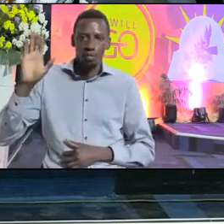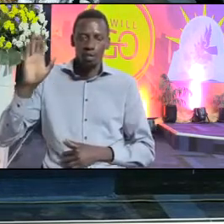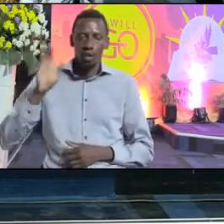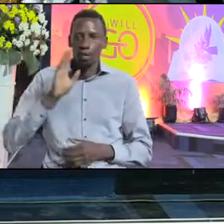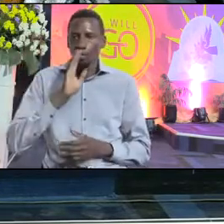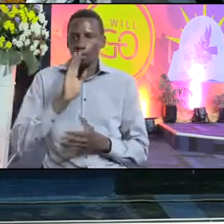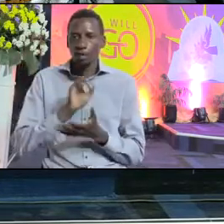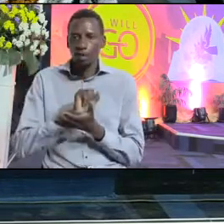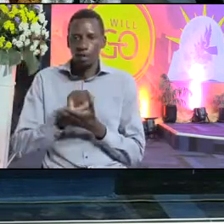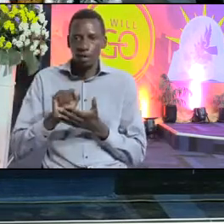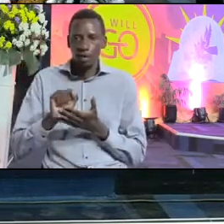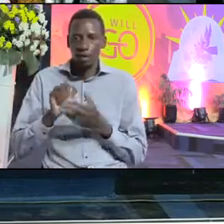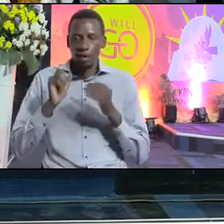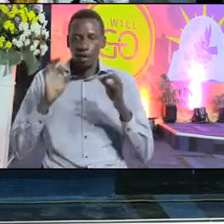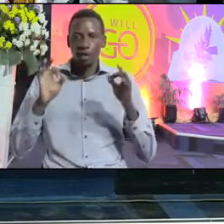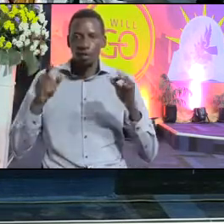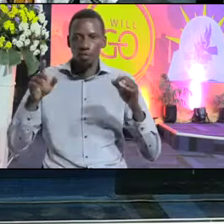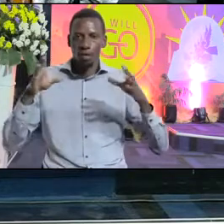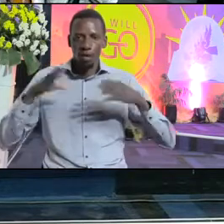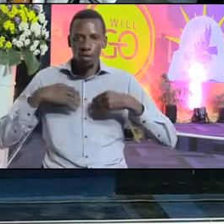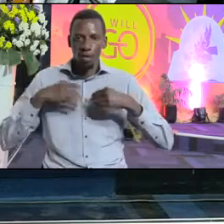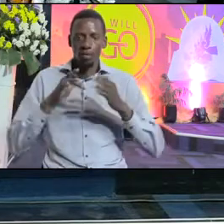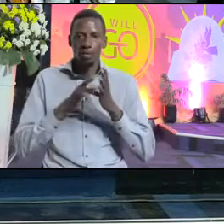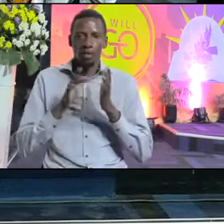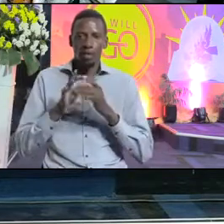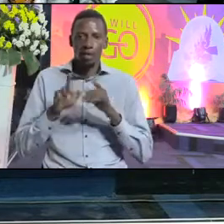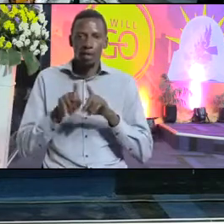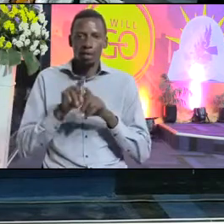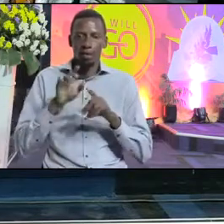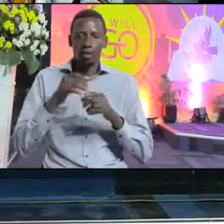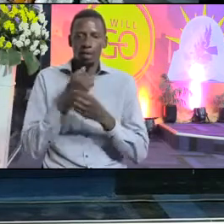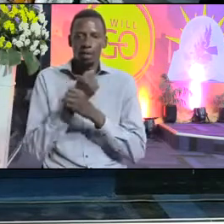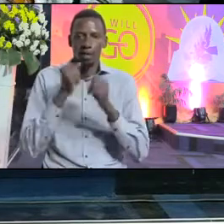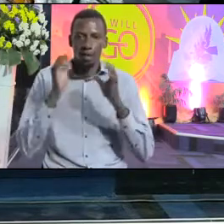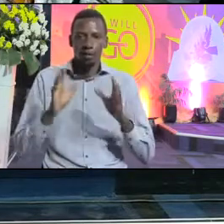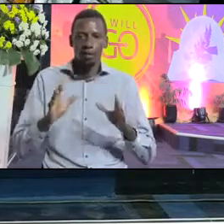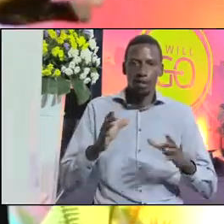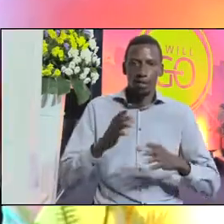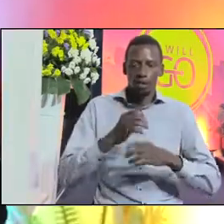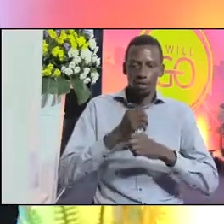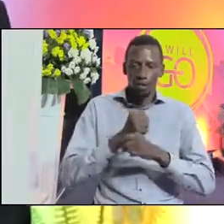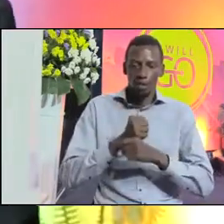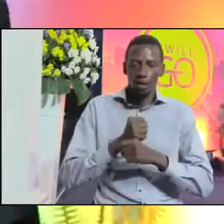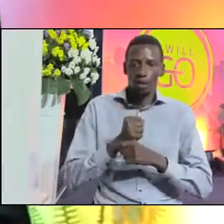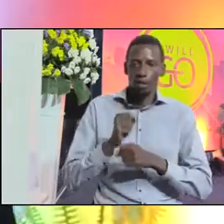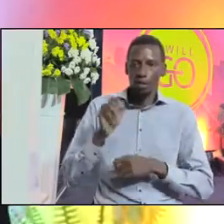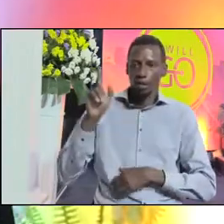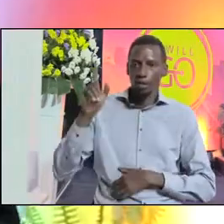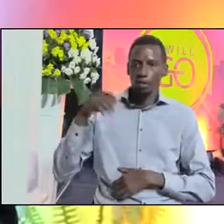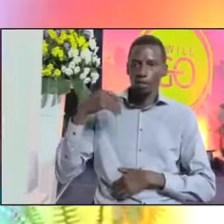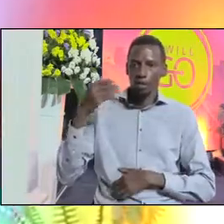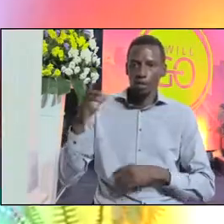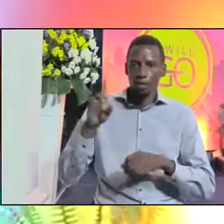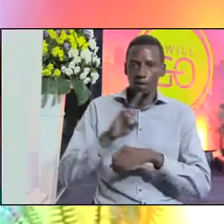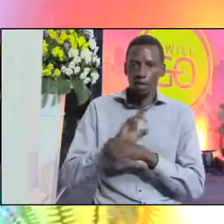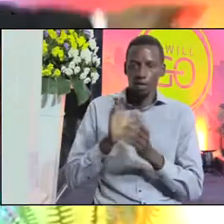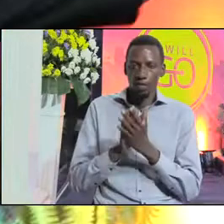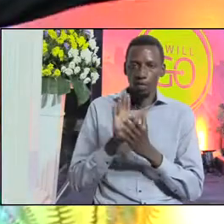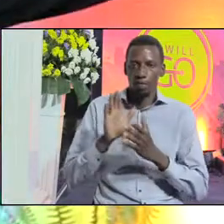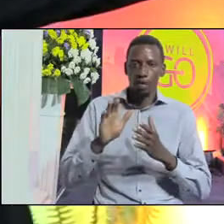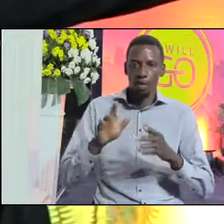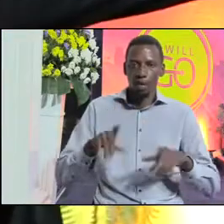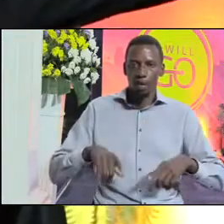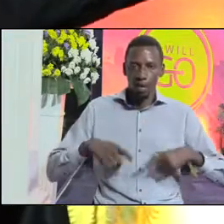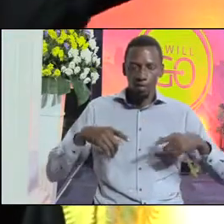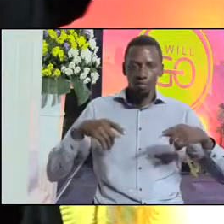those who are qualified. If you accept Jesus as your Savior and you trust Him every day with your life, you've qualified.